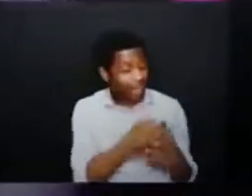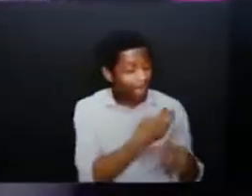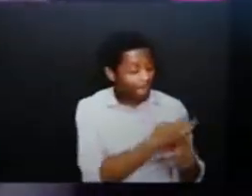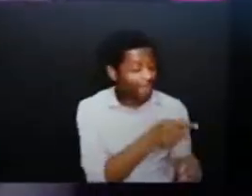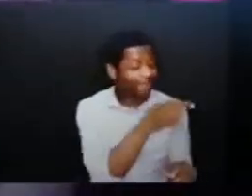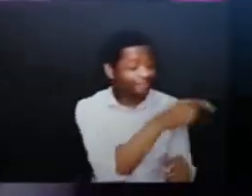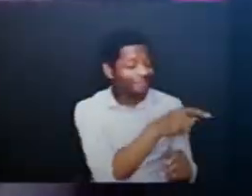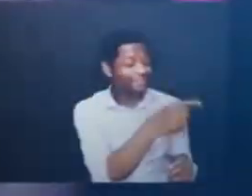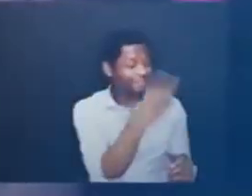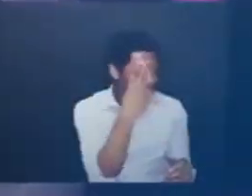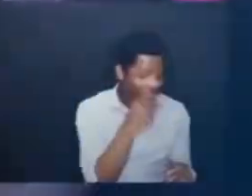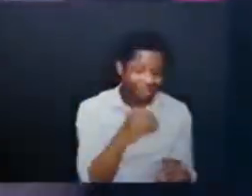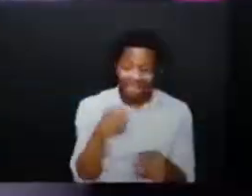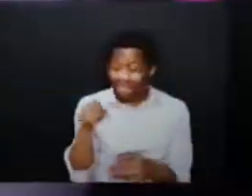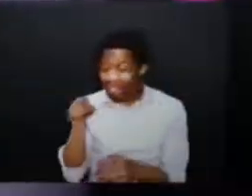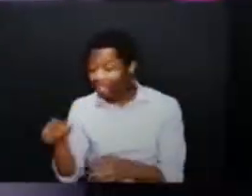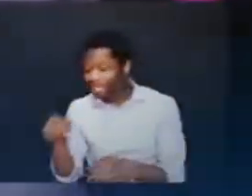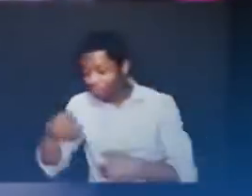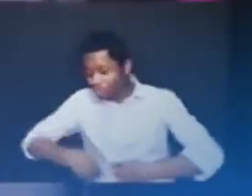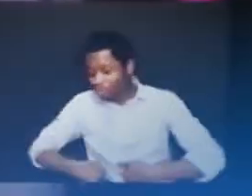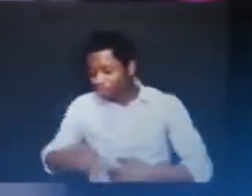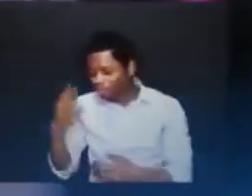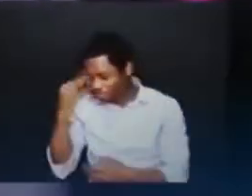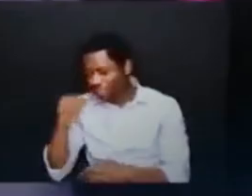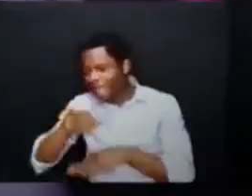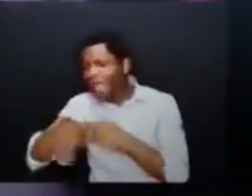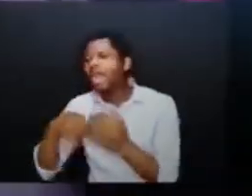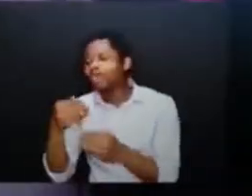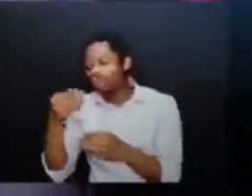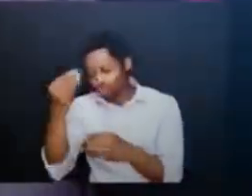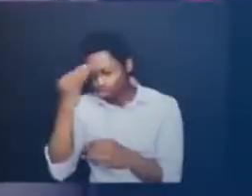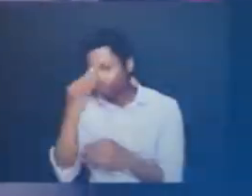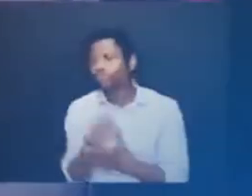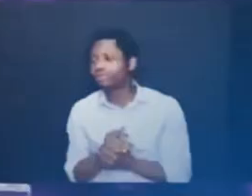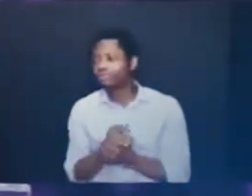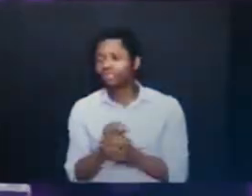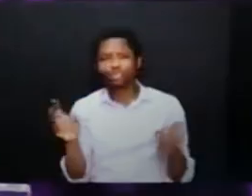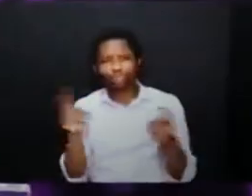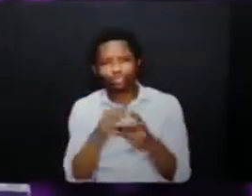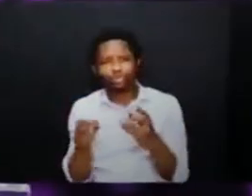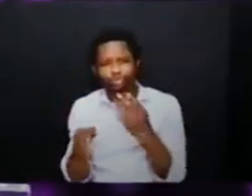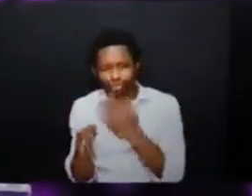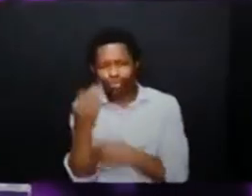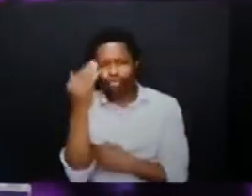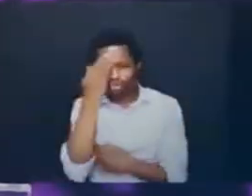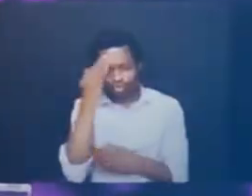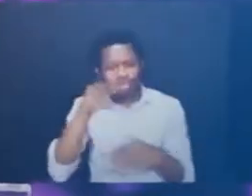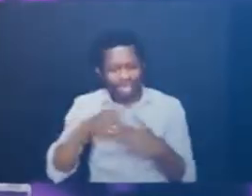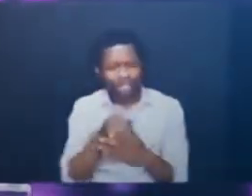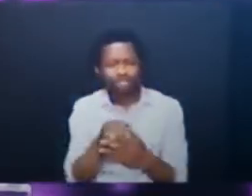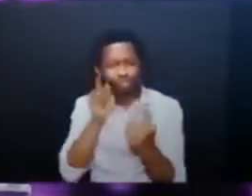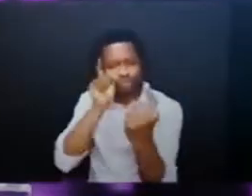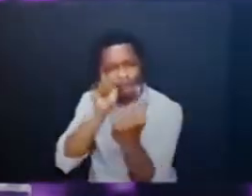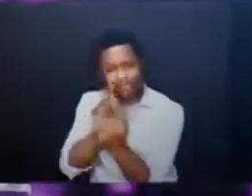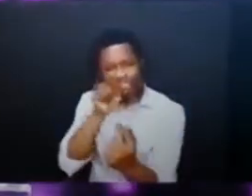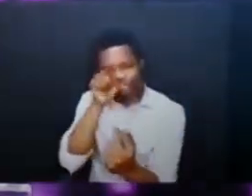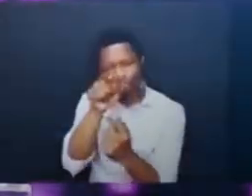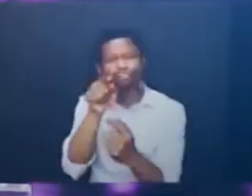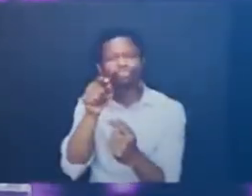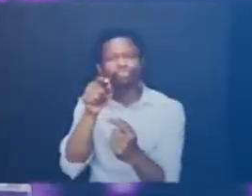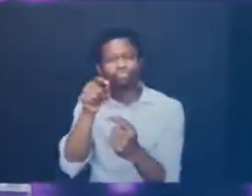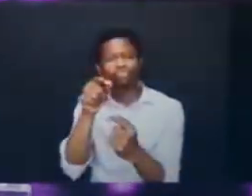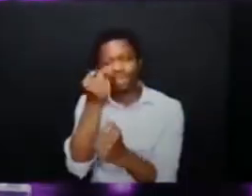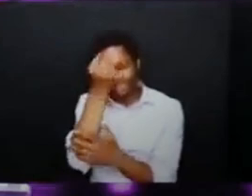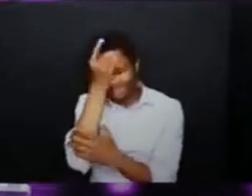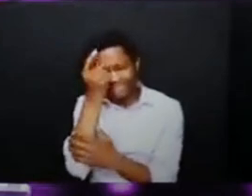to make the big one to sleep. So God knows how to meet you and speak the language that you, a baby